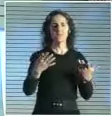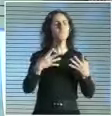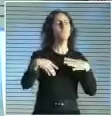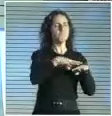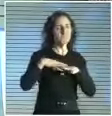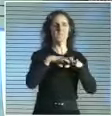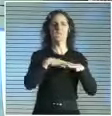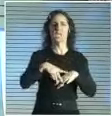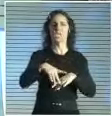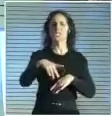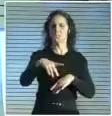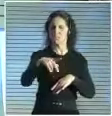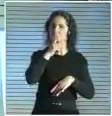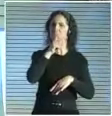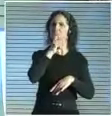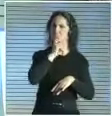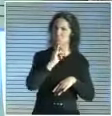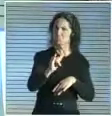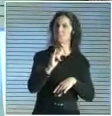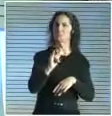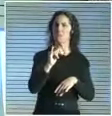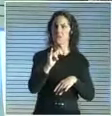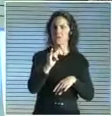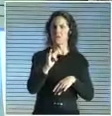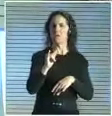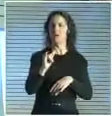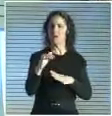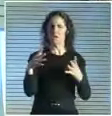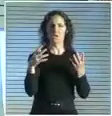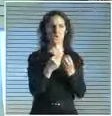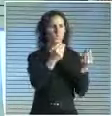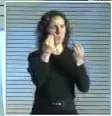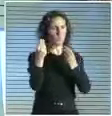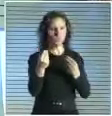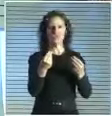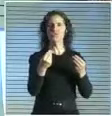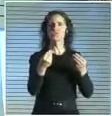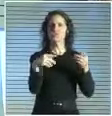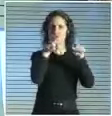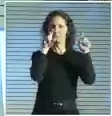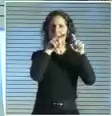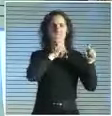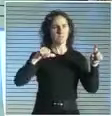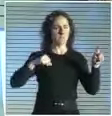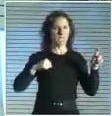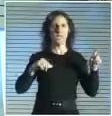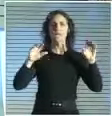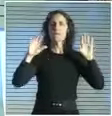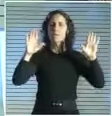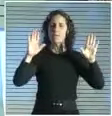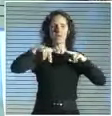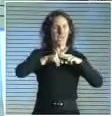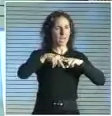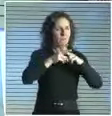of independent operators across the country of Italy in this case. What tools and resources and techniques do you use